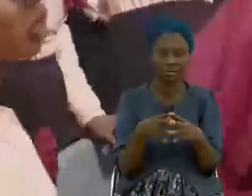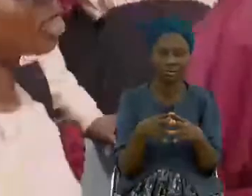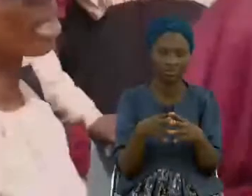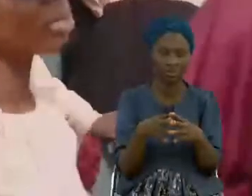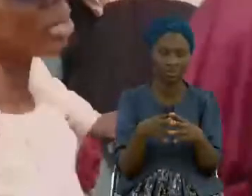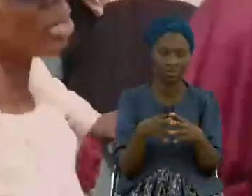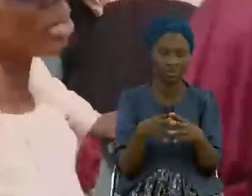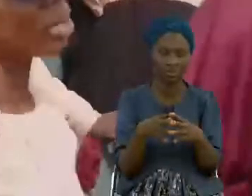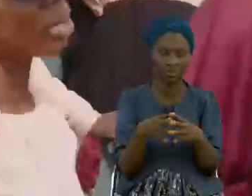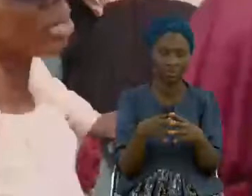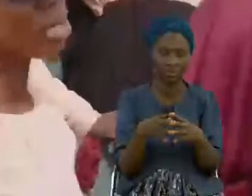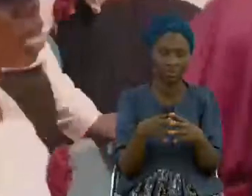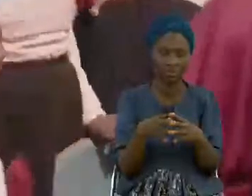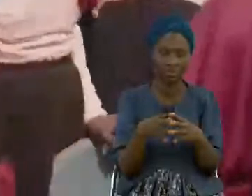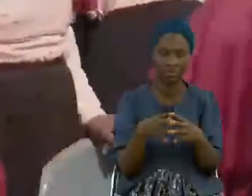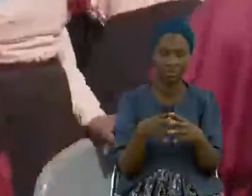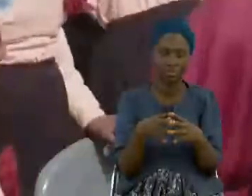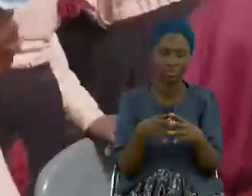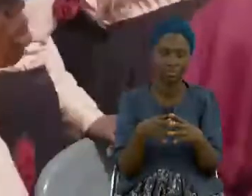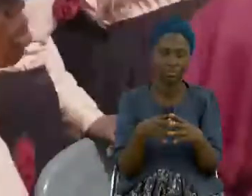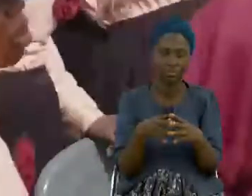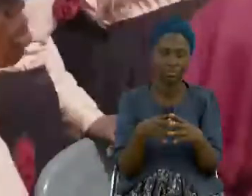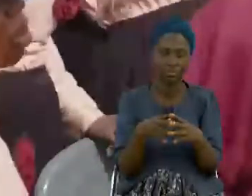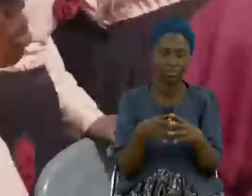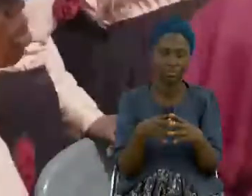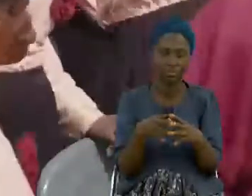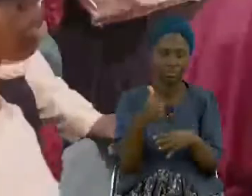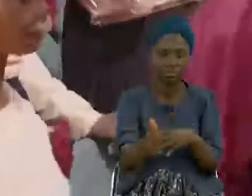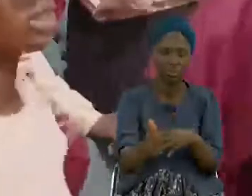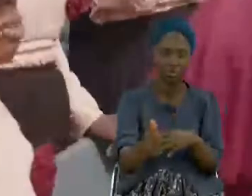self scatters families